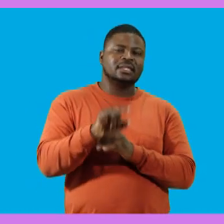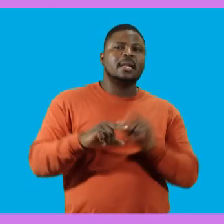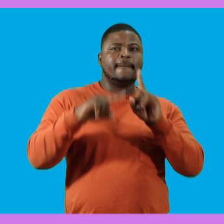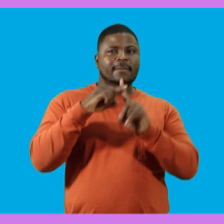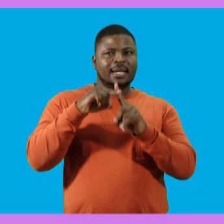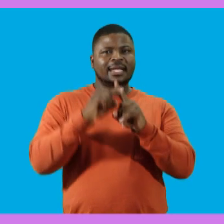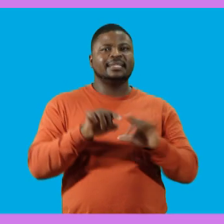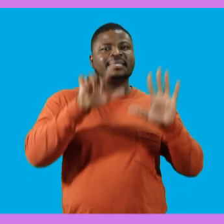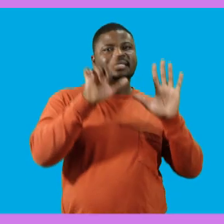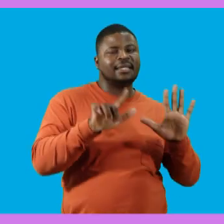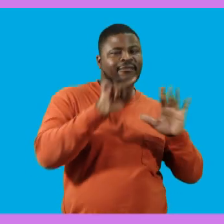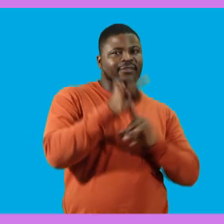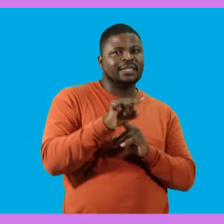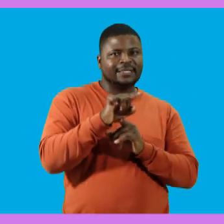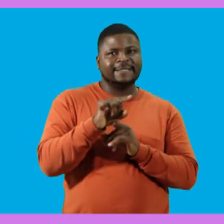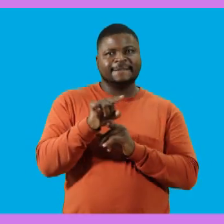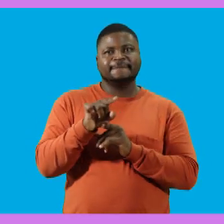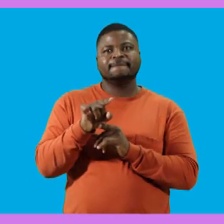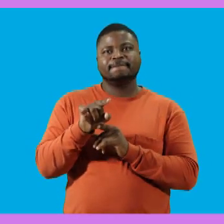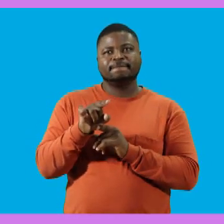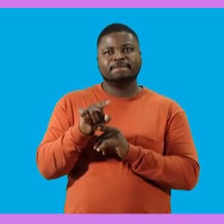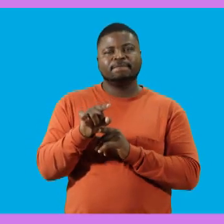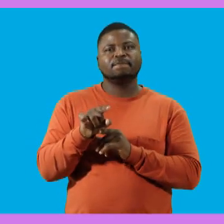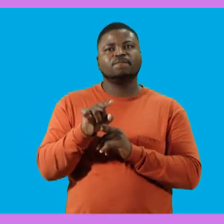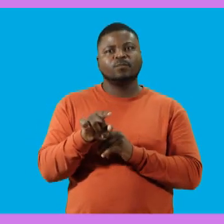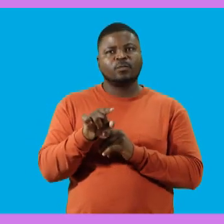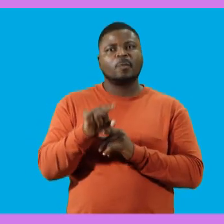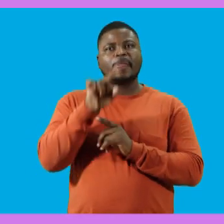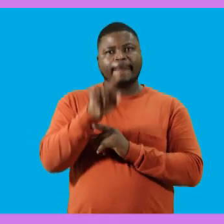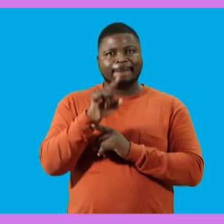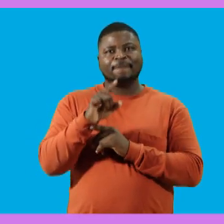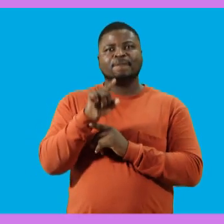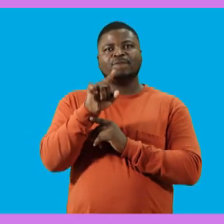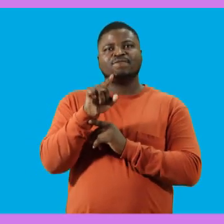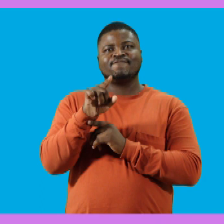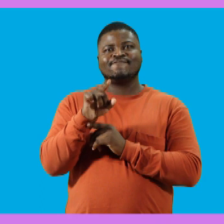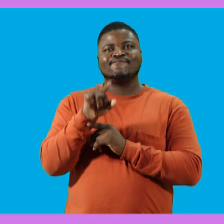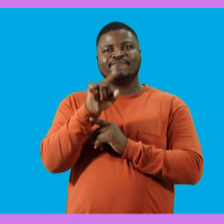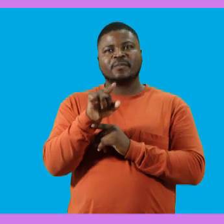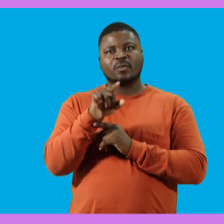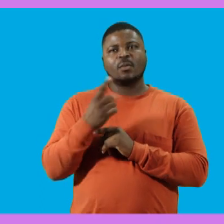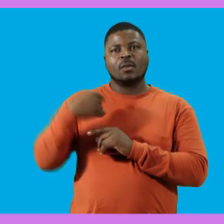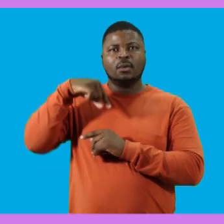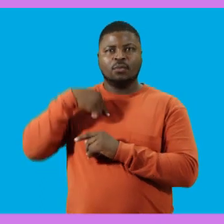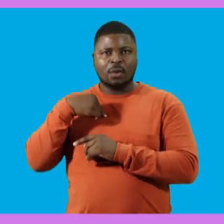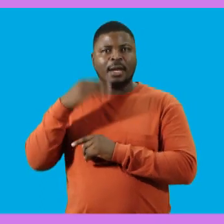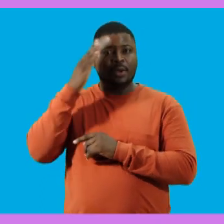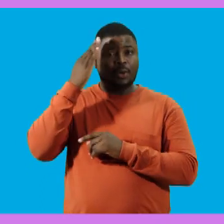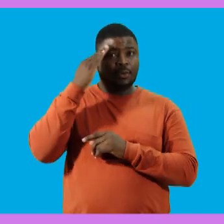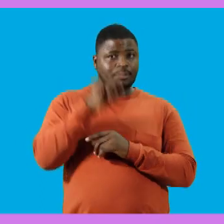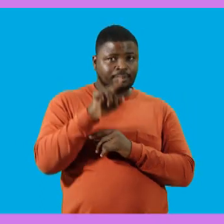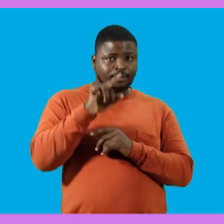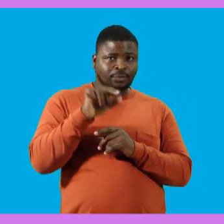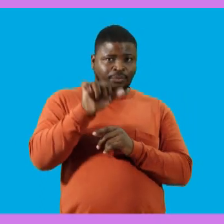plus 7, up going there. Now we need that one. We know that this